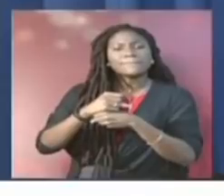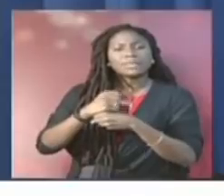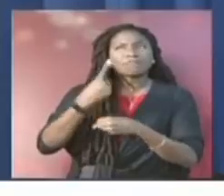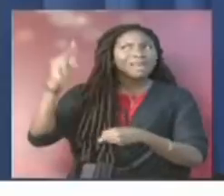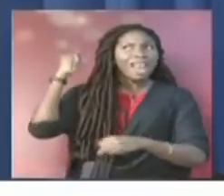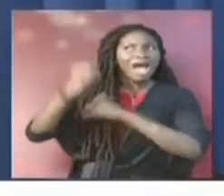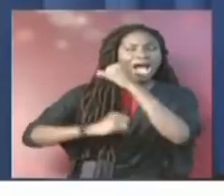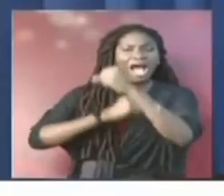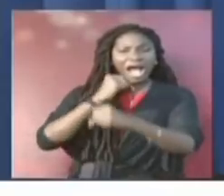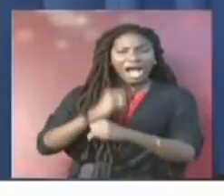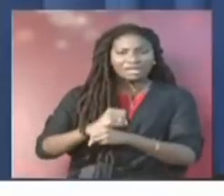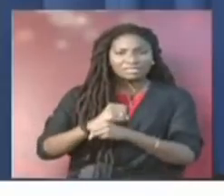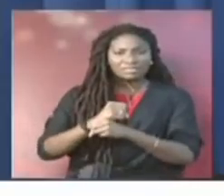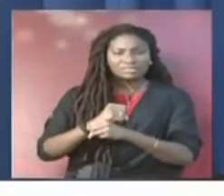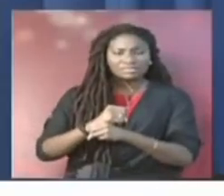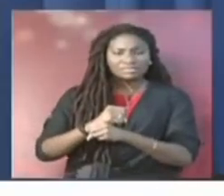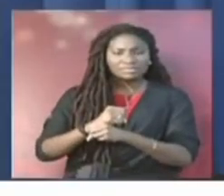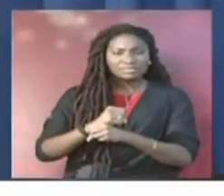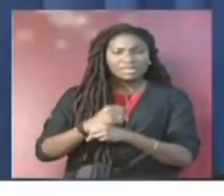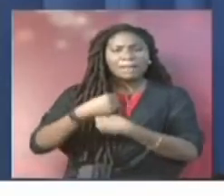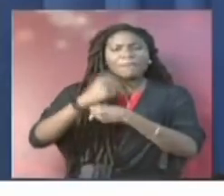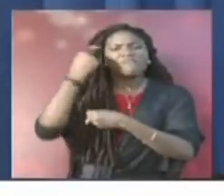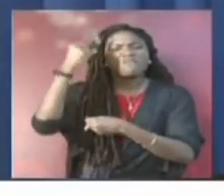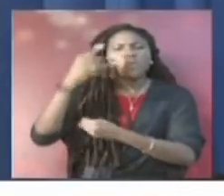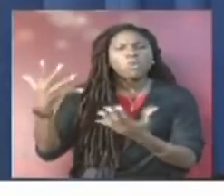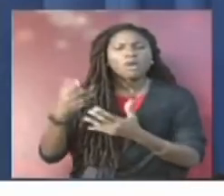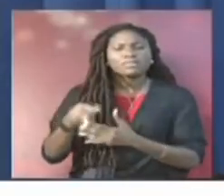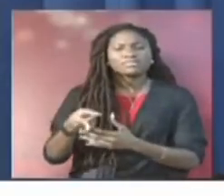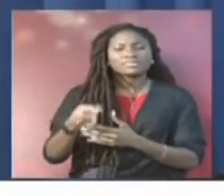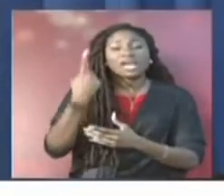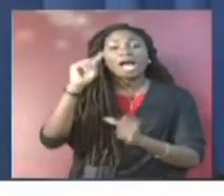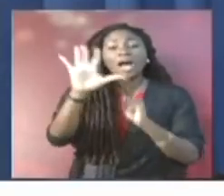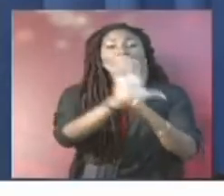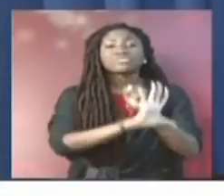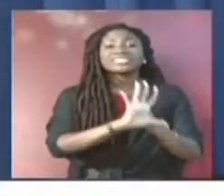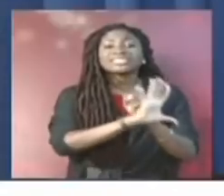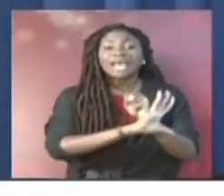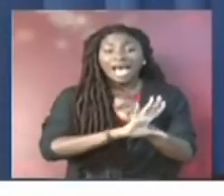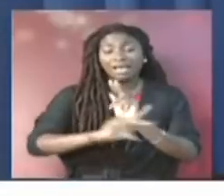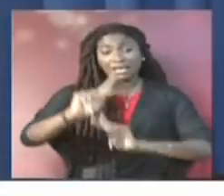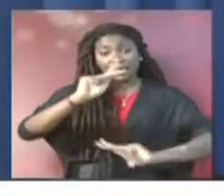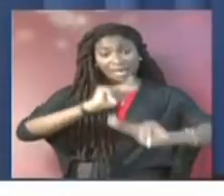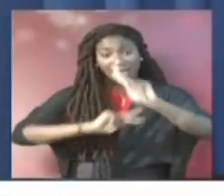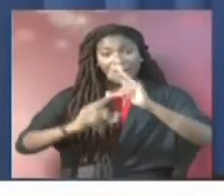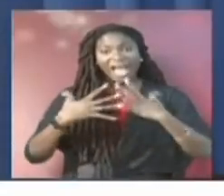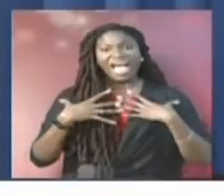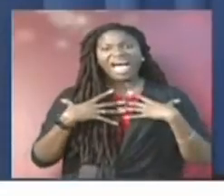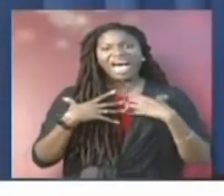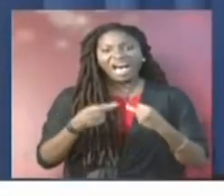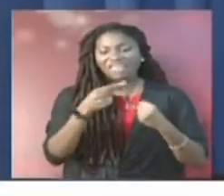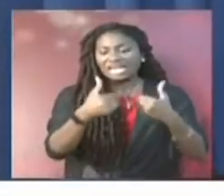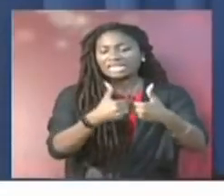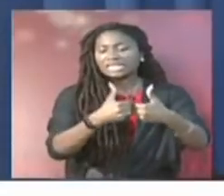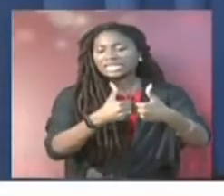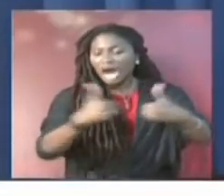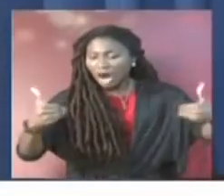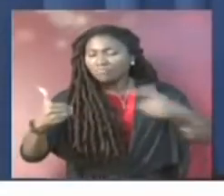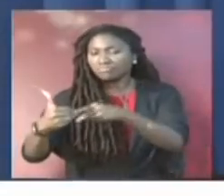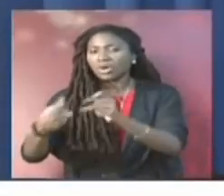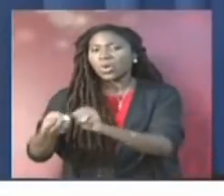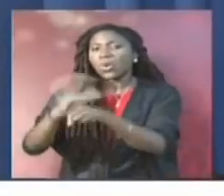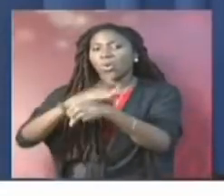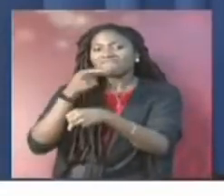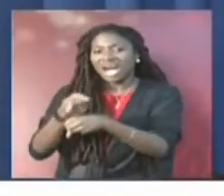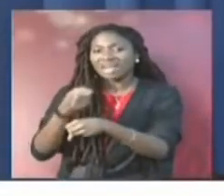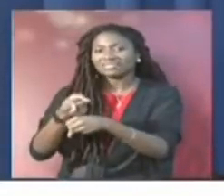and then activated in March as a means really of protecting the population's health by containing persons with